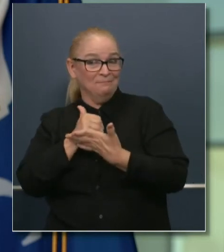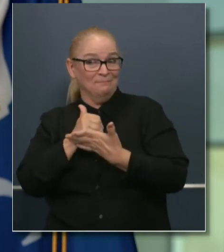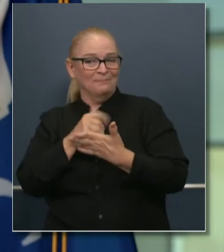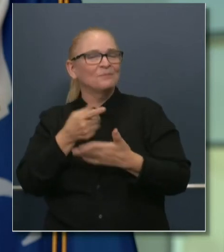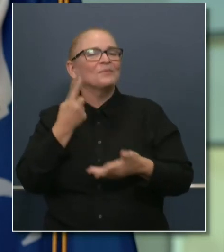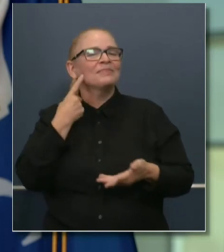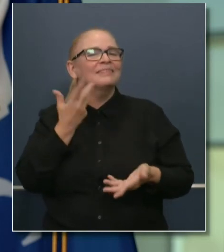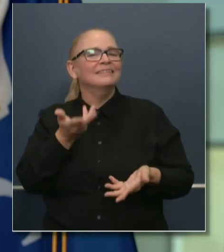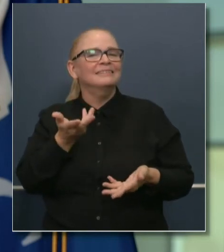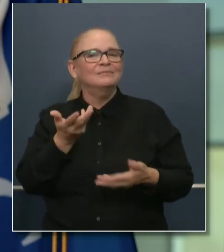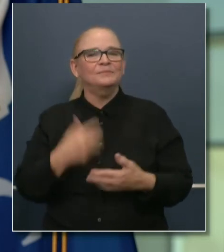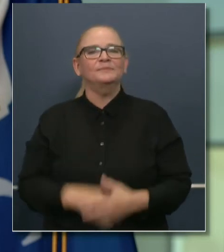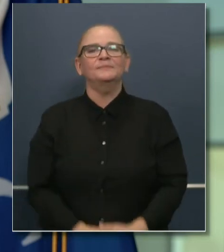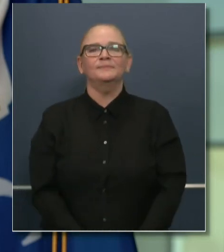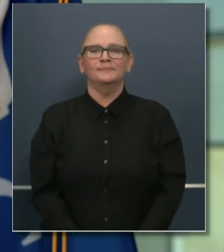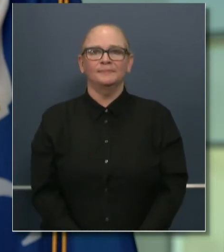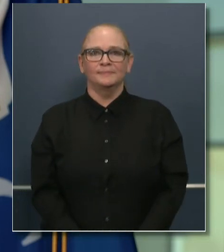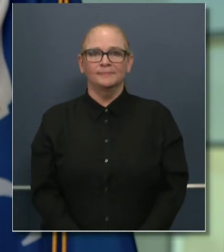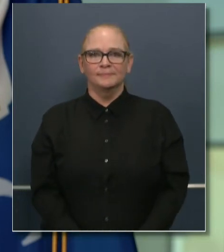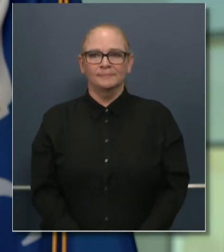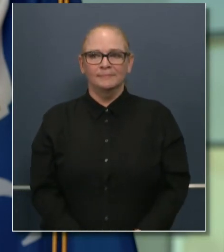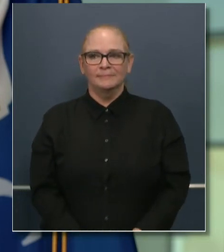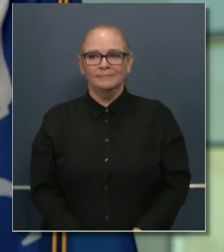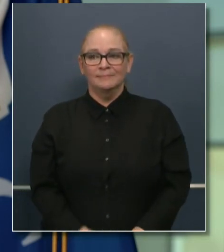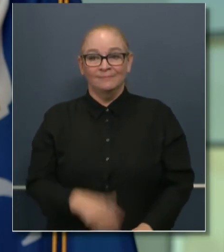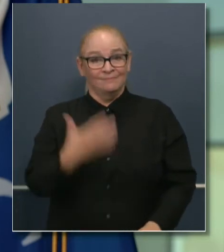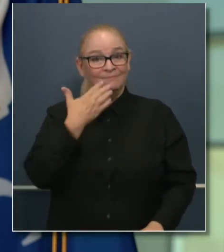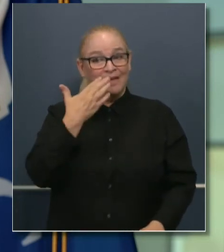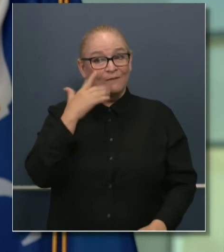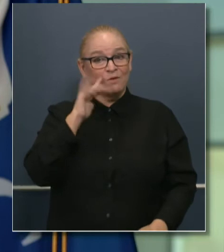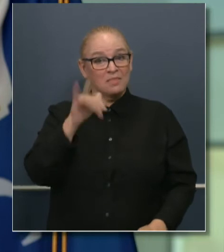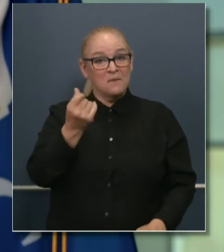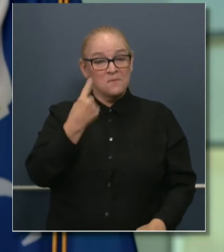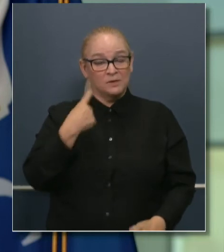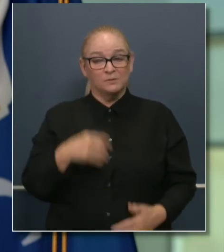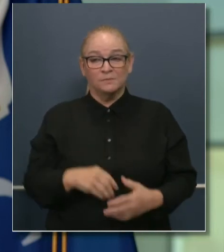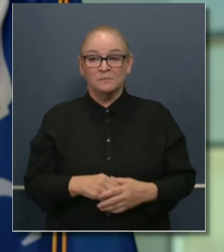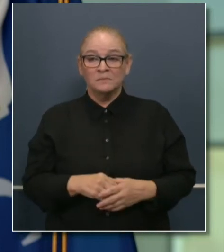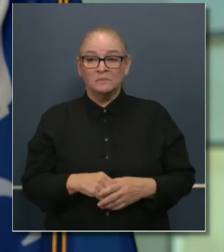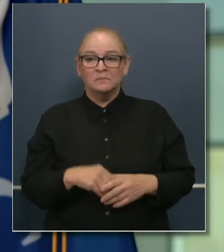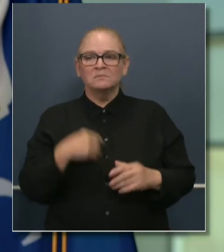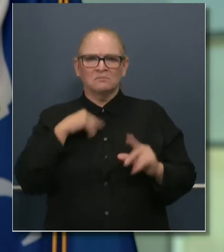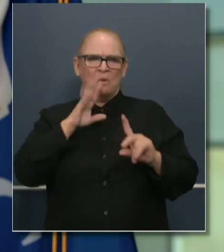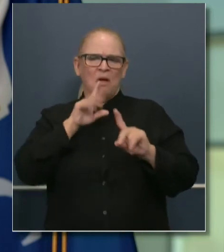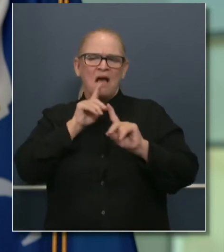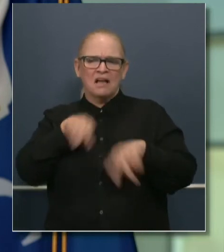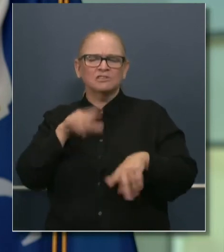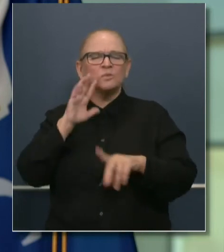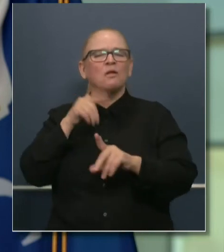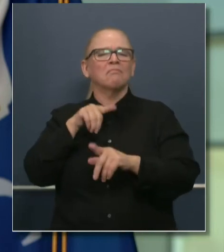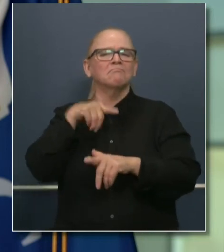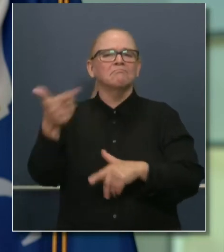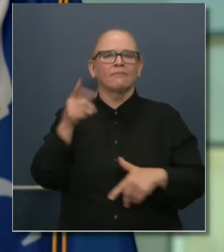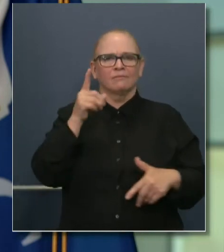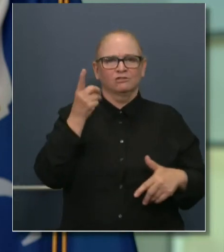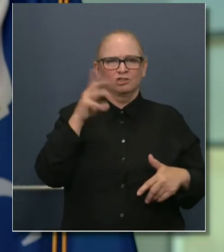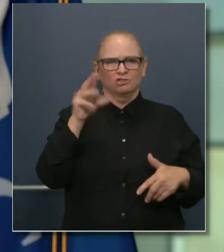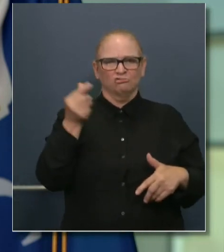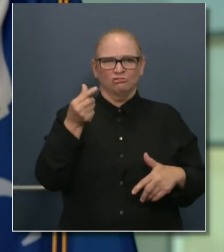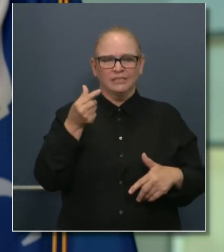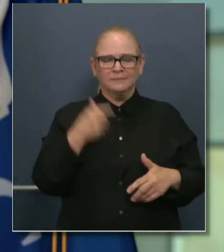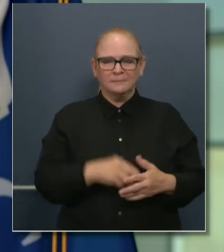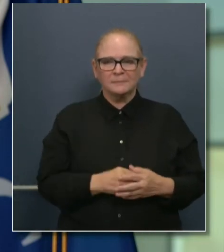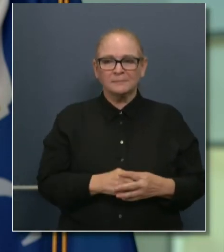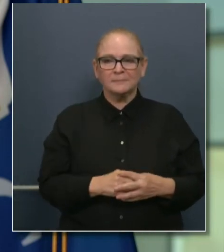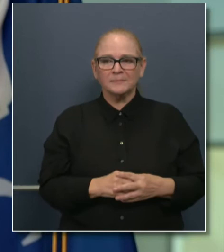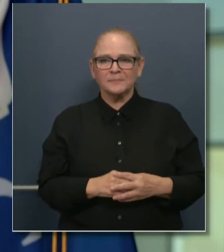appreciate the questions. Dr. Galley will be up here in just a moment. Let me just say a number of things, and we've made a number of presentations over the course of the